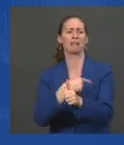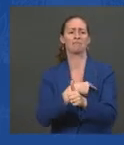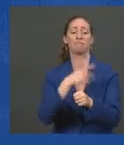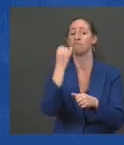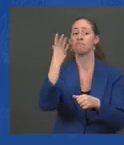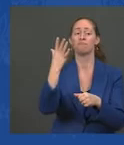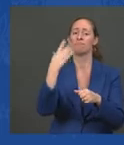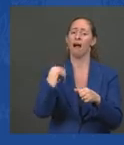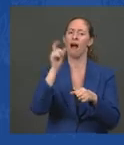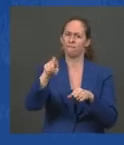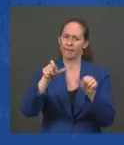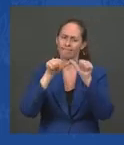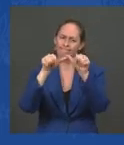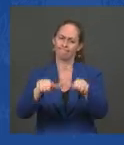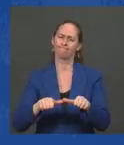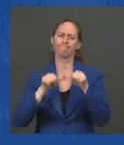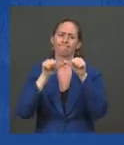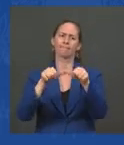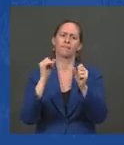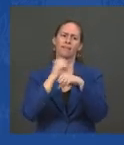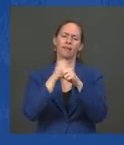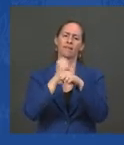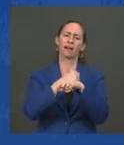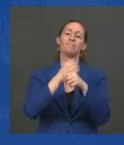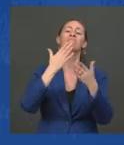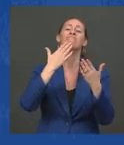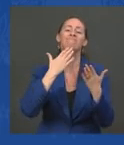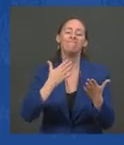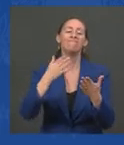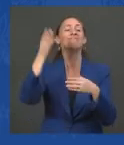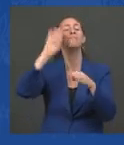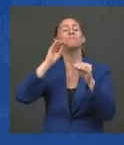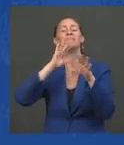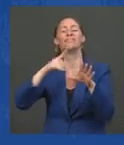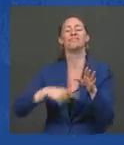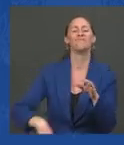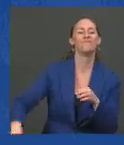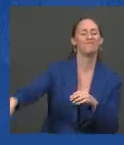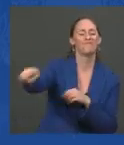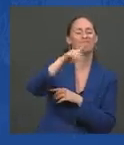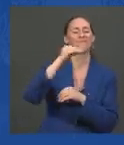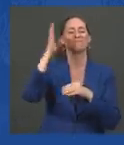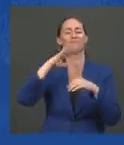We have to continue to fight. God bless you all. May God protect our troops.